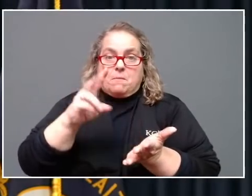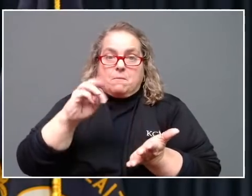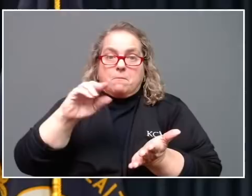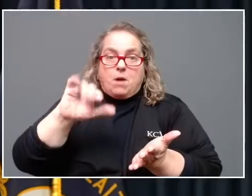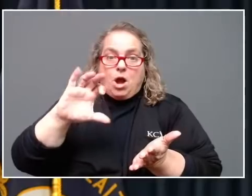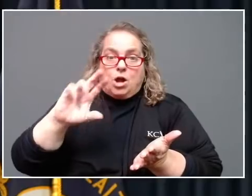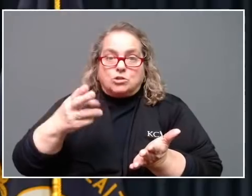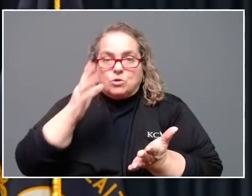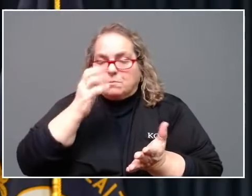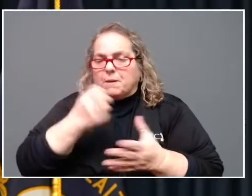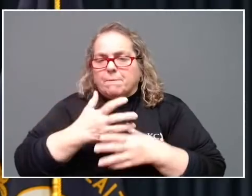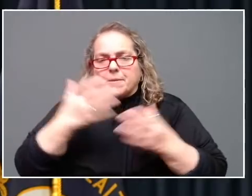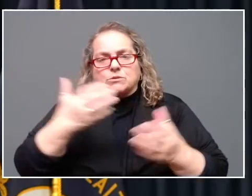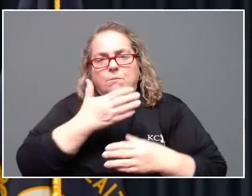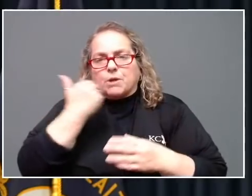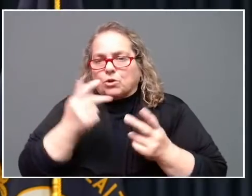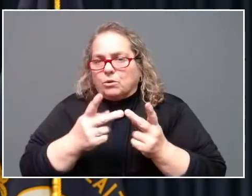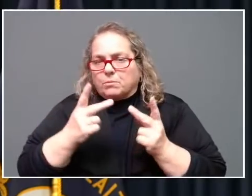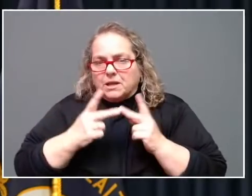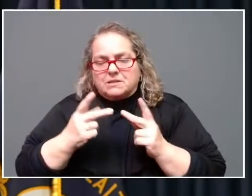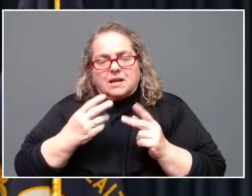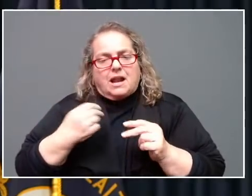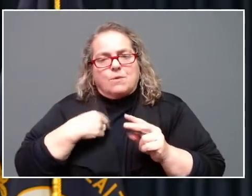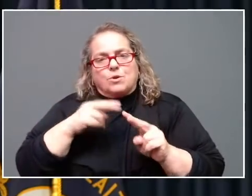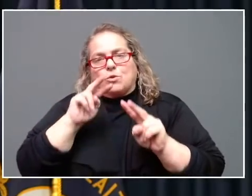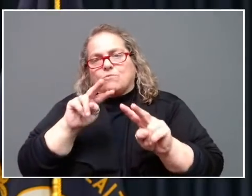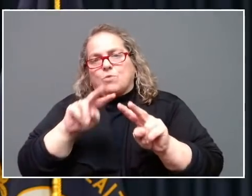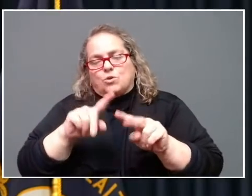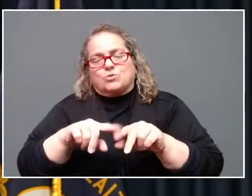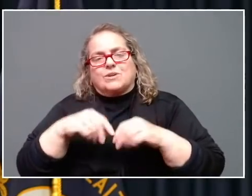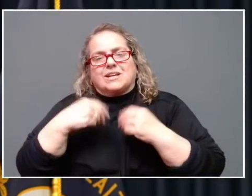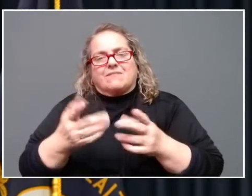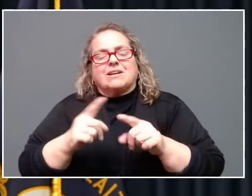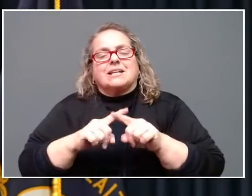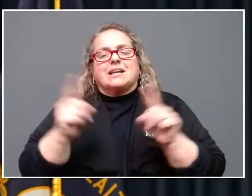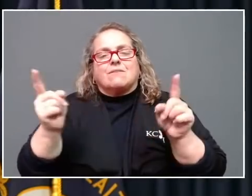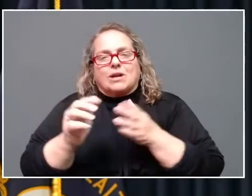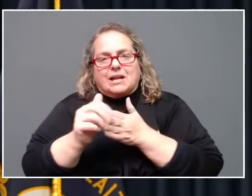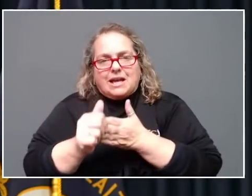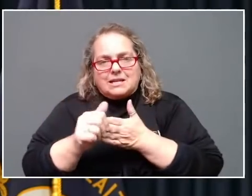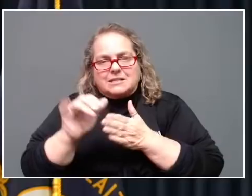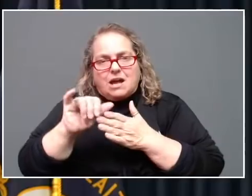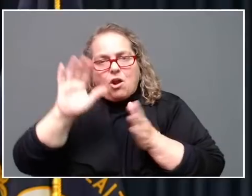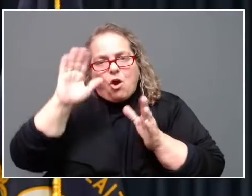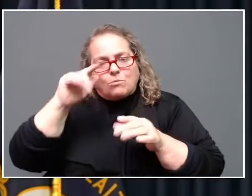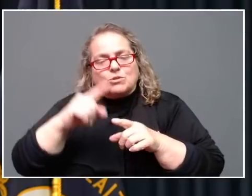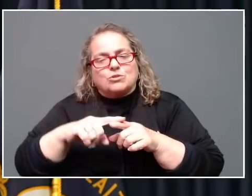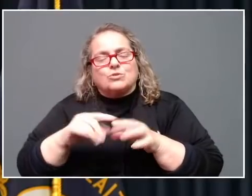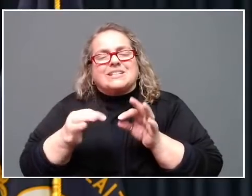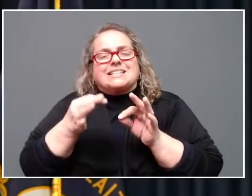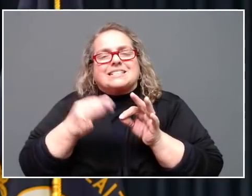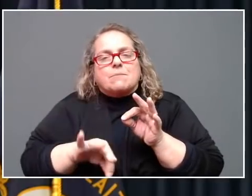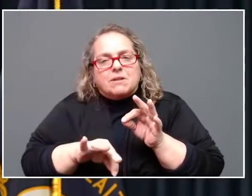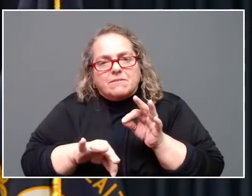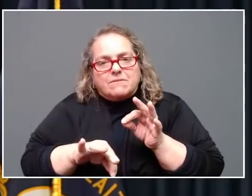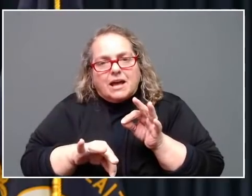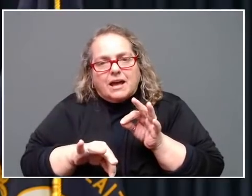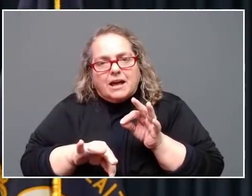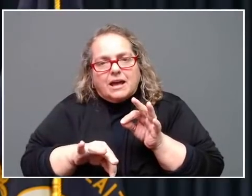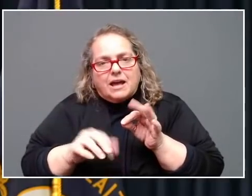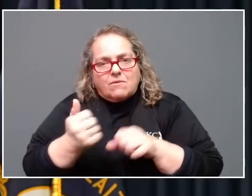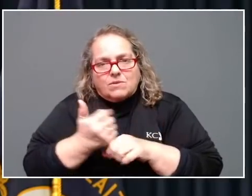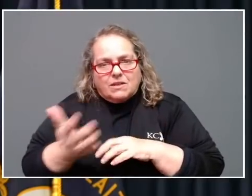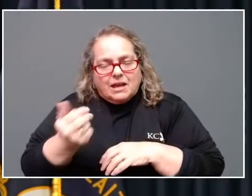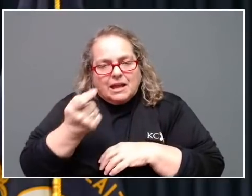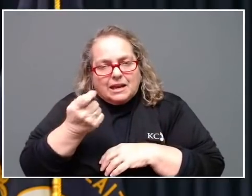forward to giving some additional or different guidance that hopefully simplifies the paradigm just a little bit, but still reminds us all